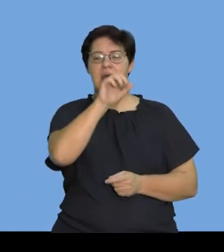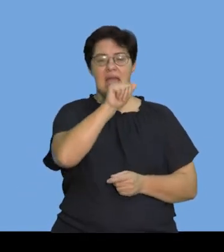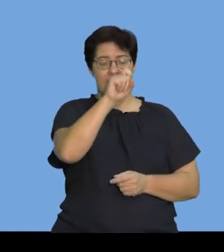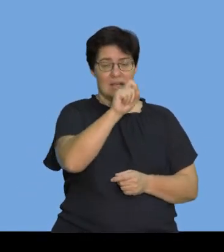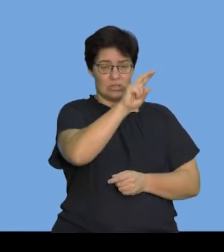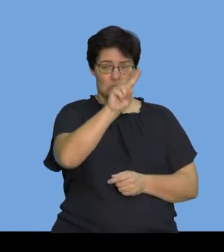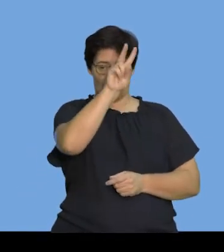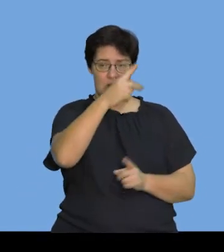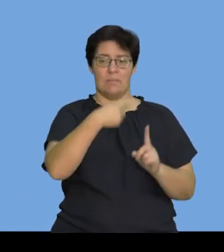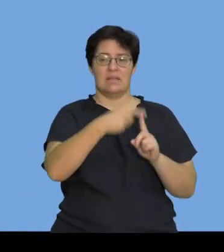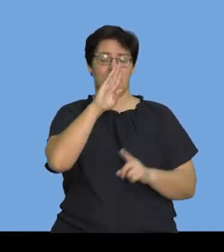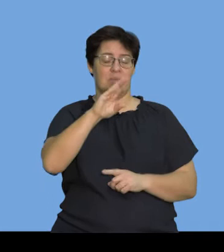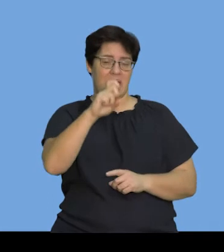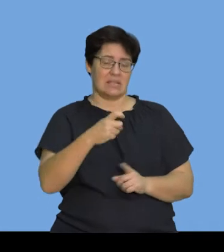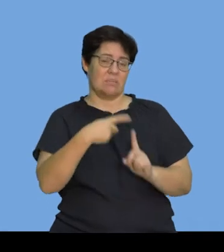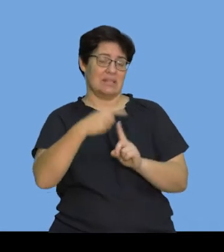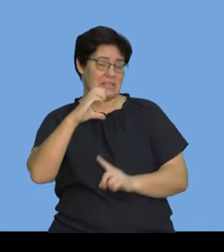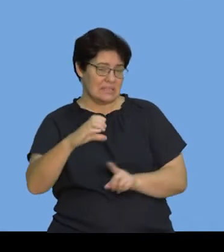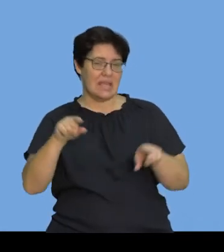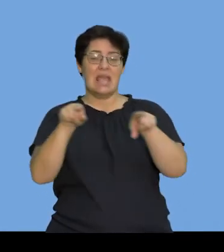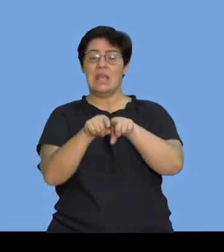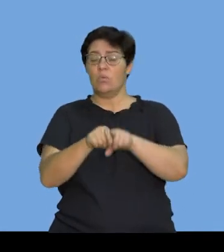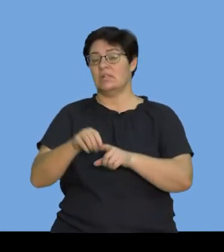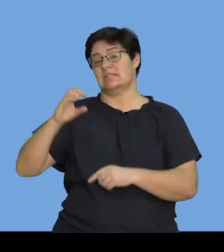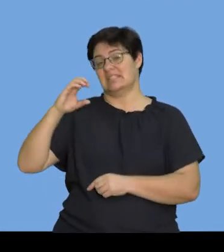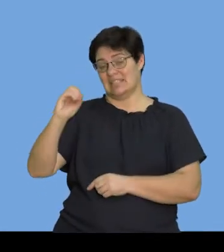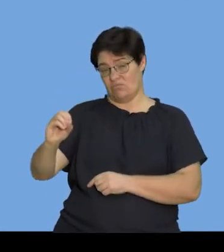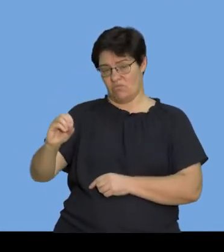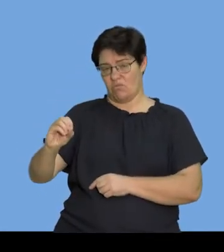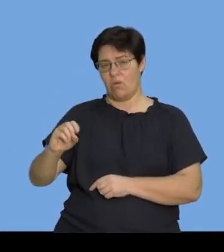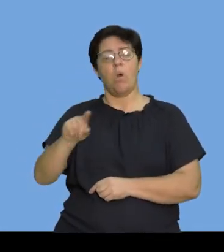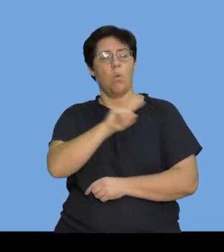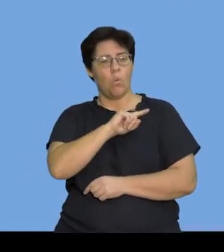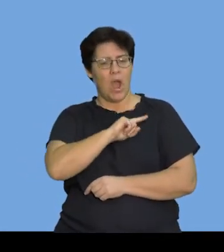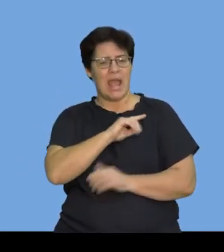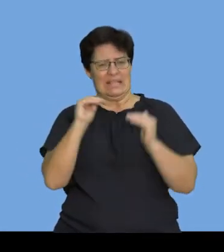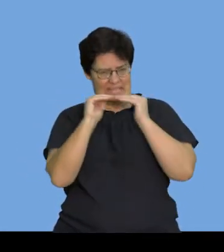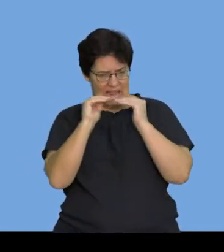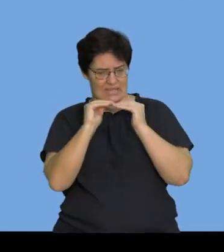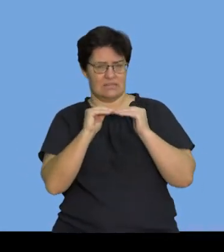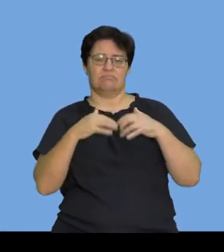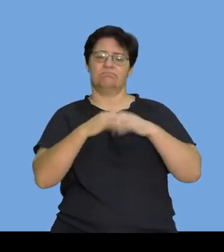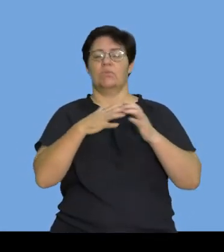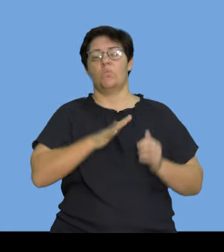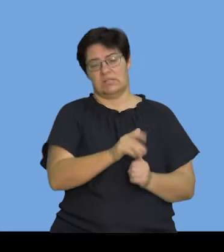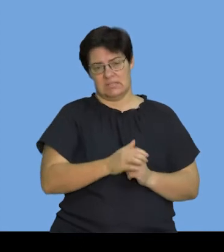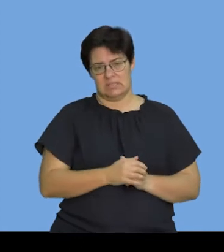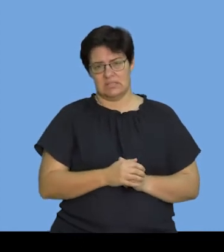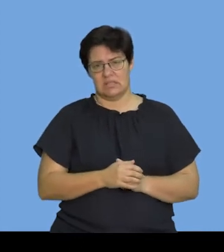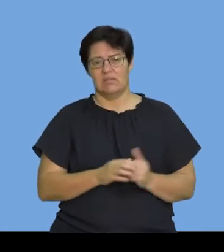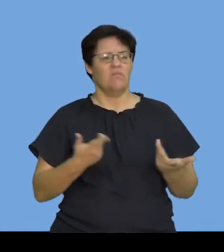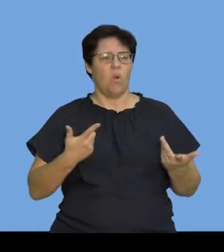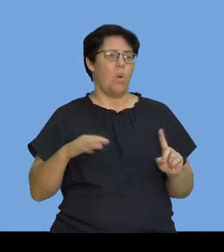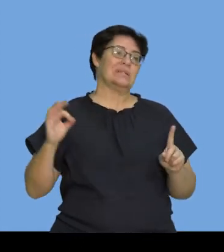plus bx plus c equal to 0 because I want to make it as standard as possible. Not just to make it for a